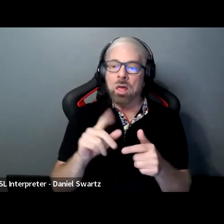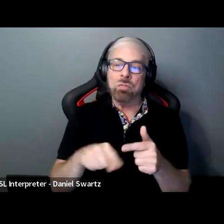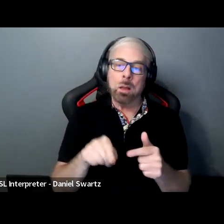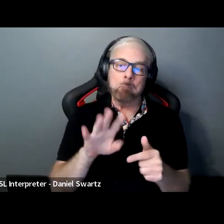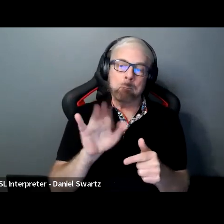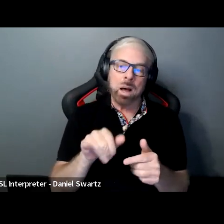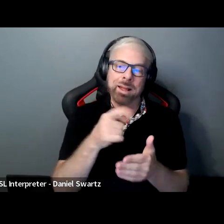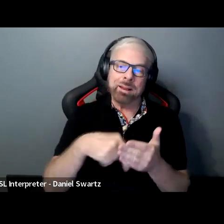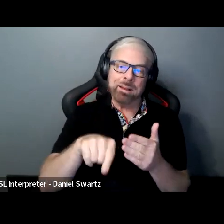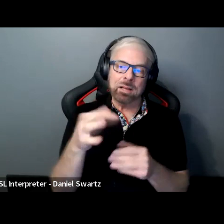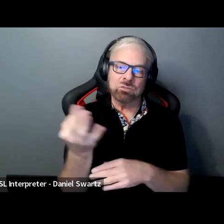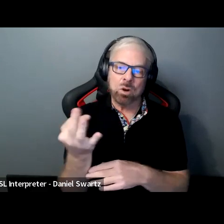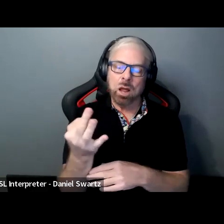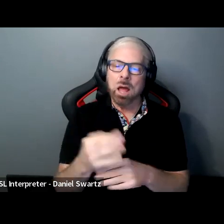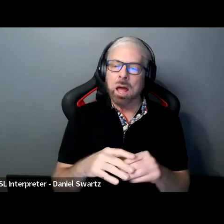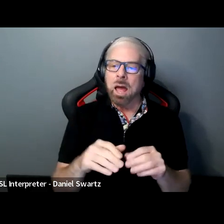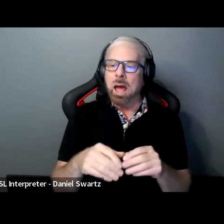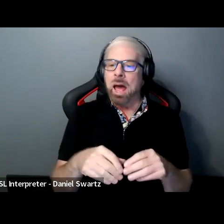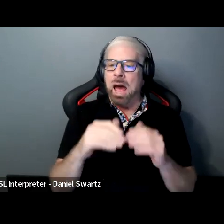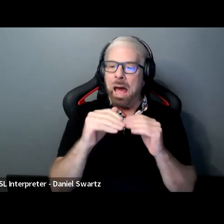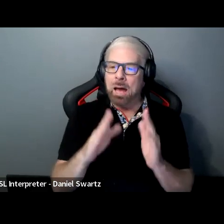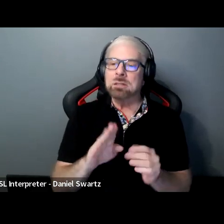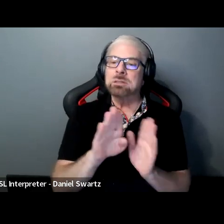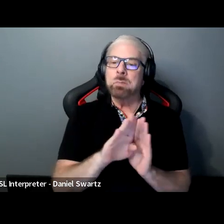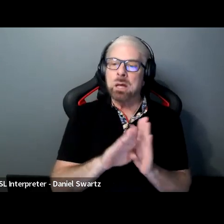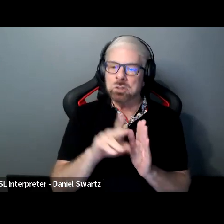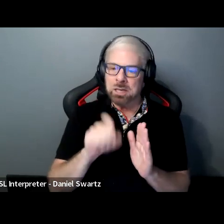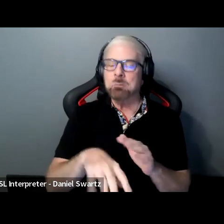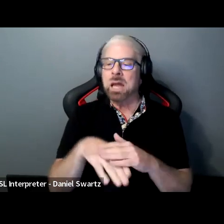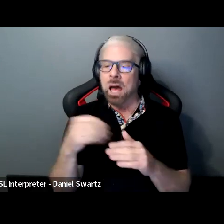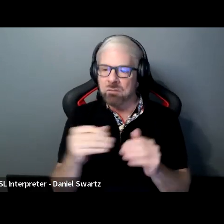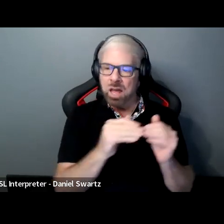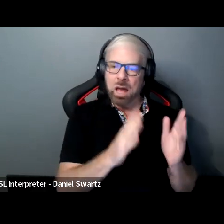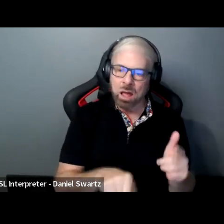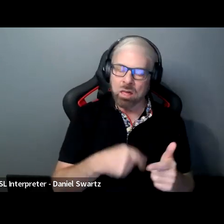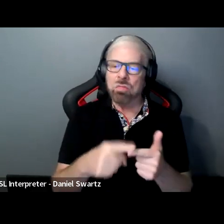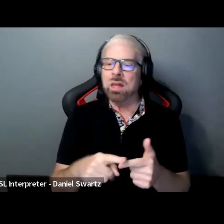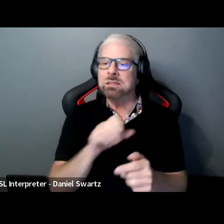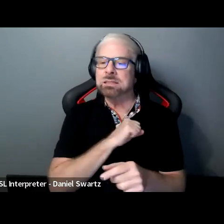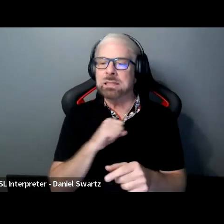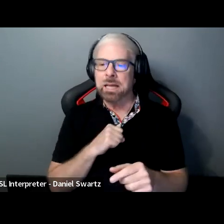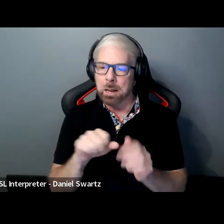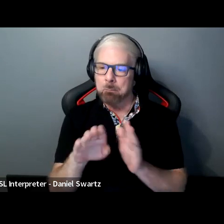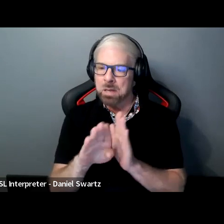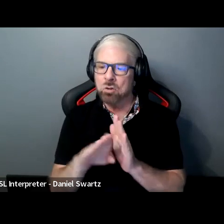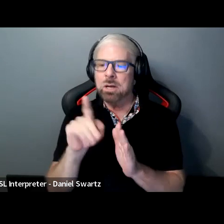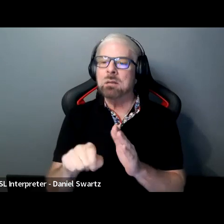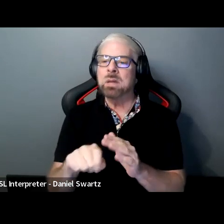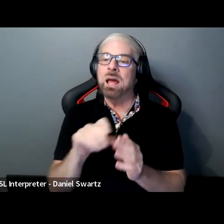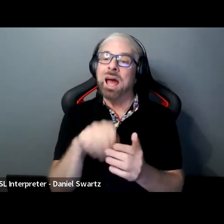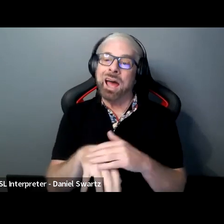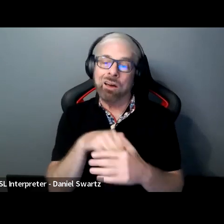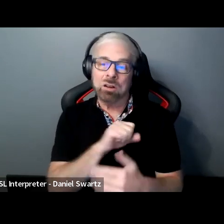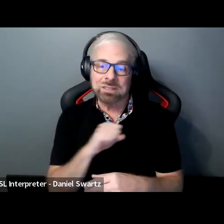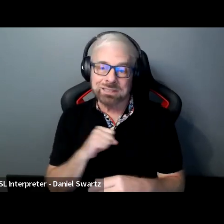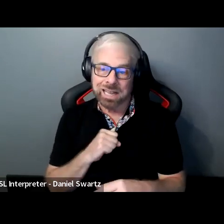Friday, House bills have to be out of House committees, and Senate bills have to be out of Senate committees. And so that's the